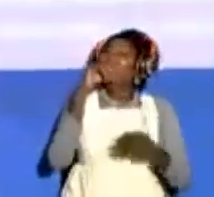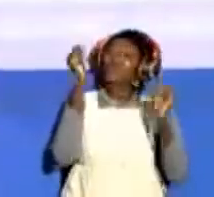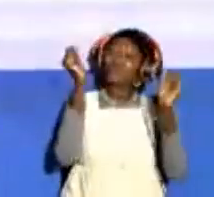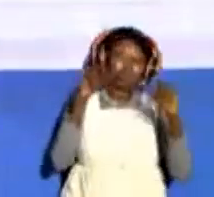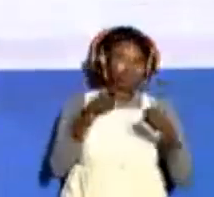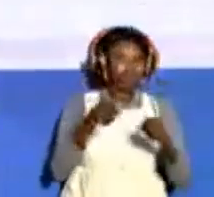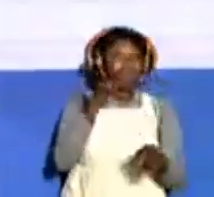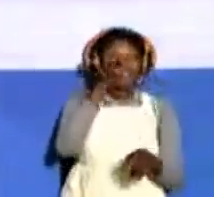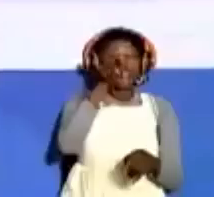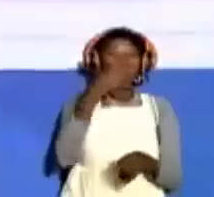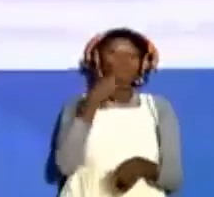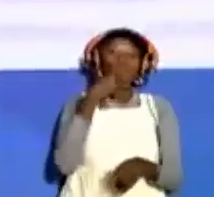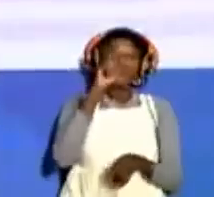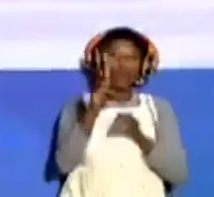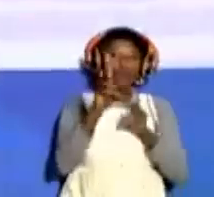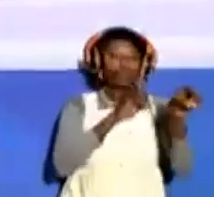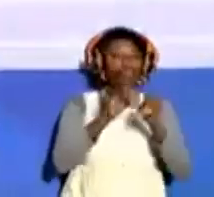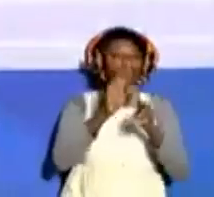Do your best